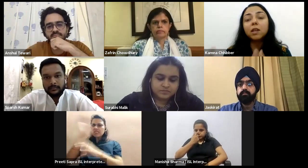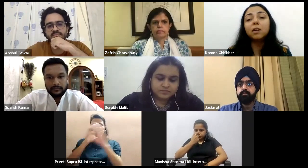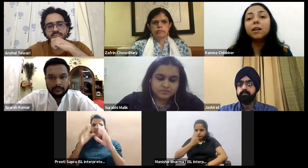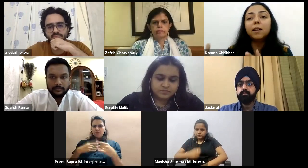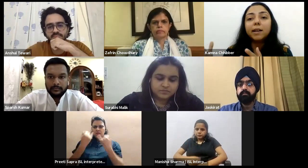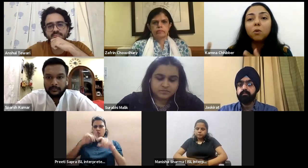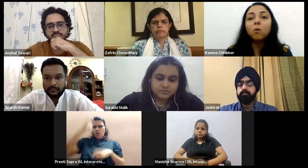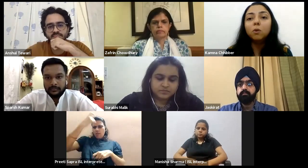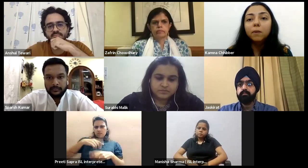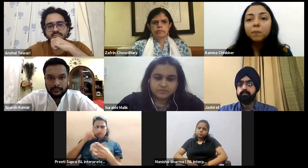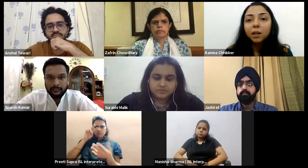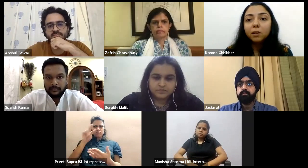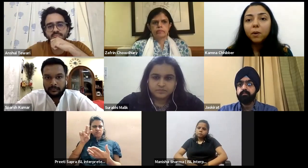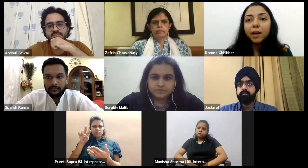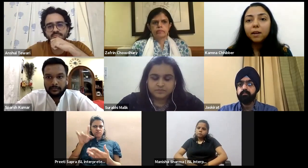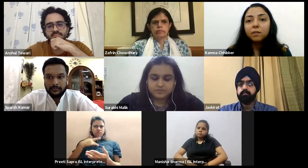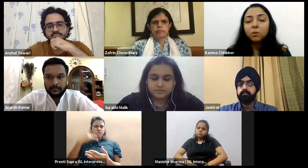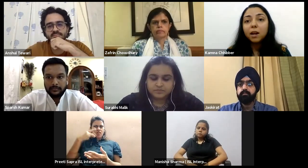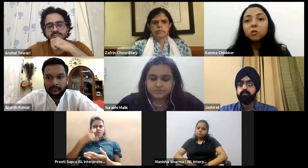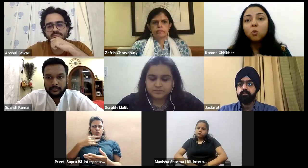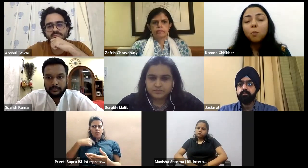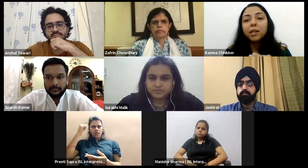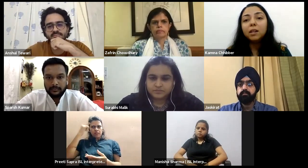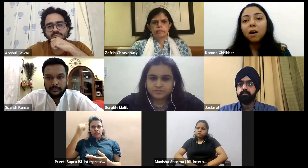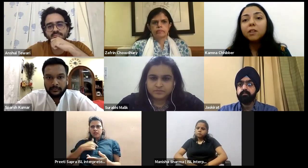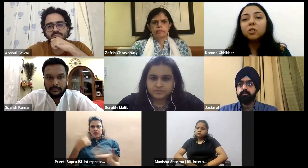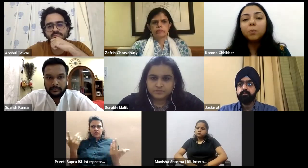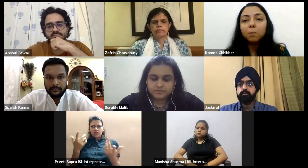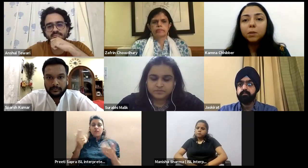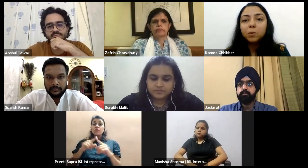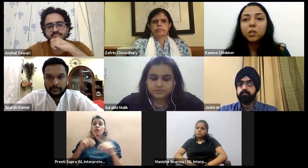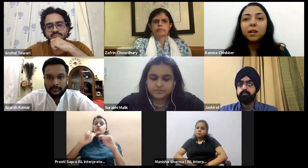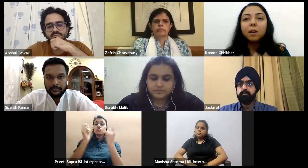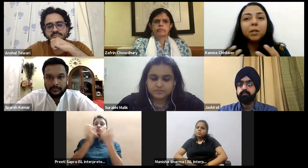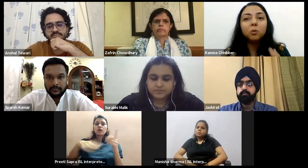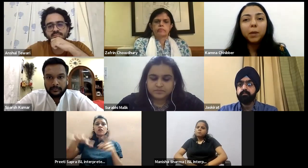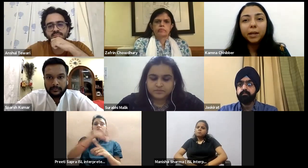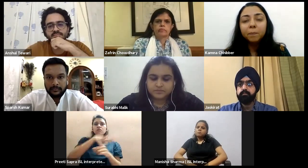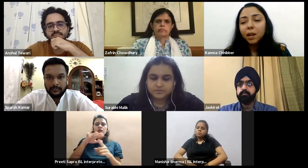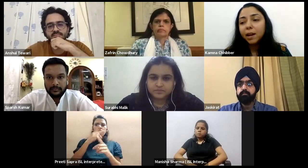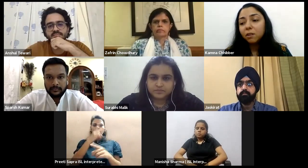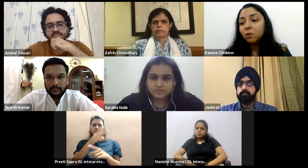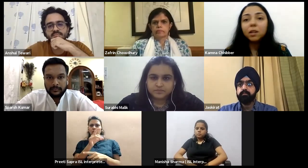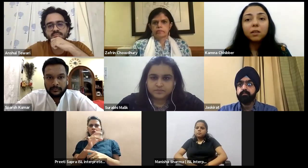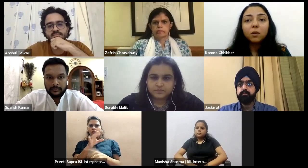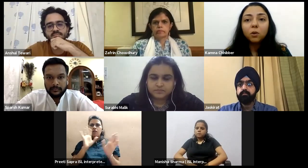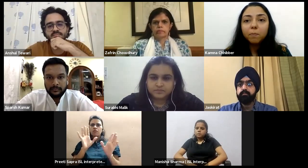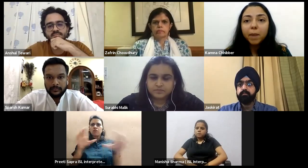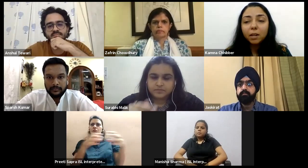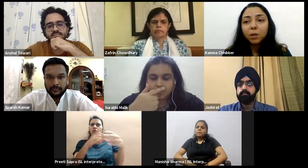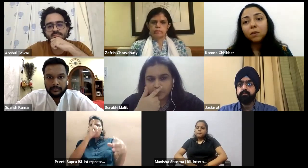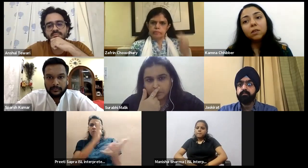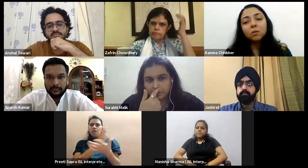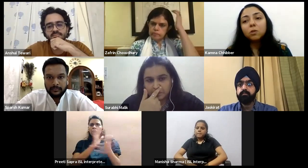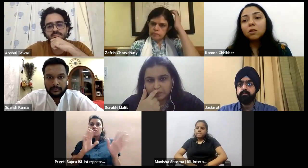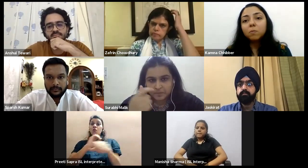looking at society as a whole. And so there are so many larger problems which can come into play. And if you're looking at the COVID